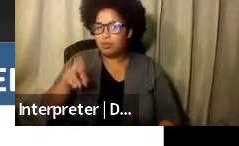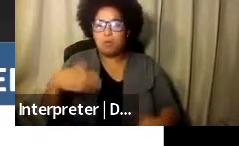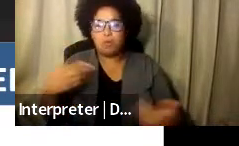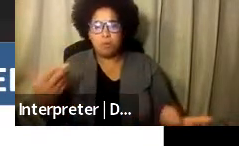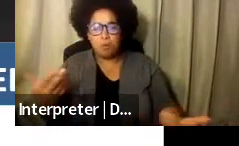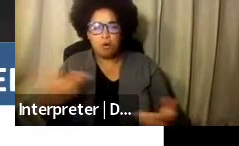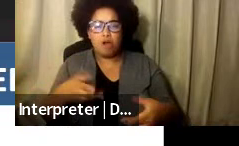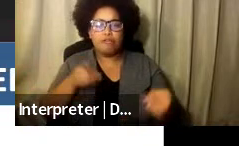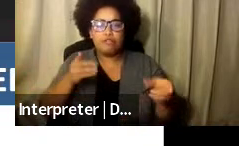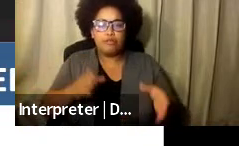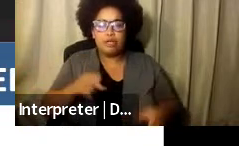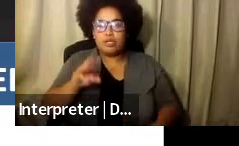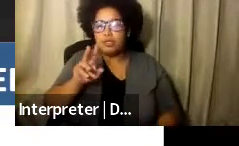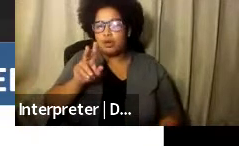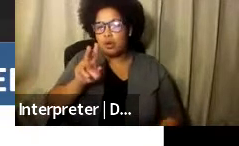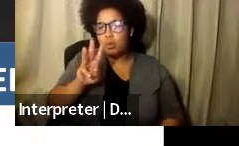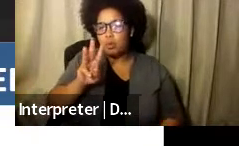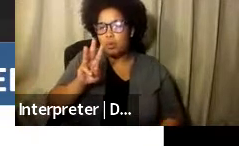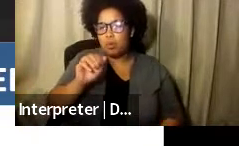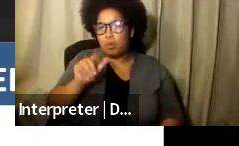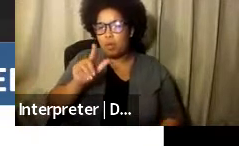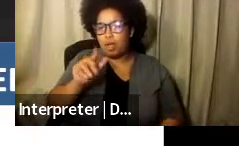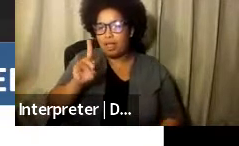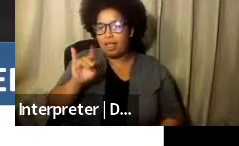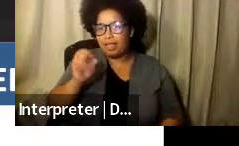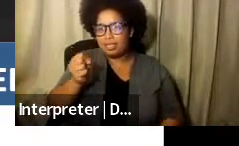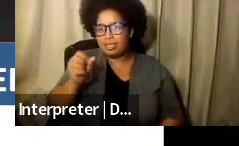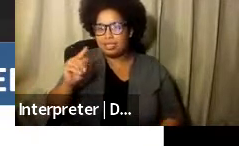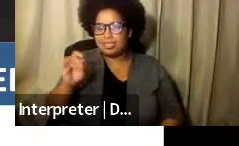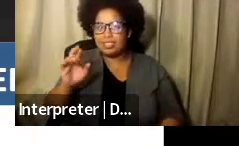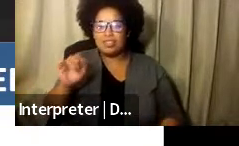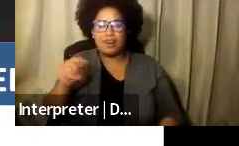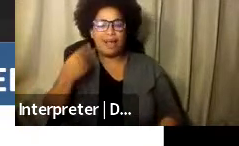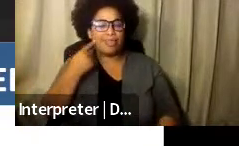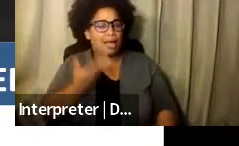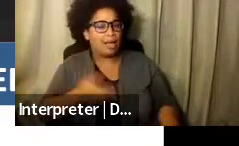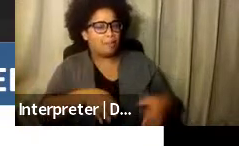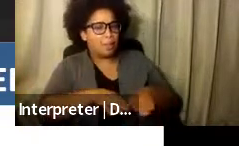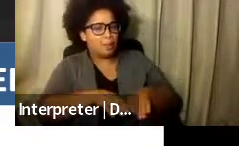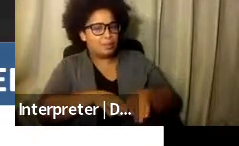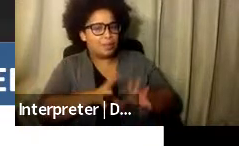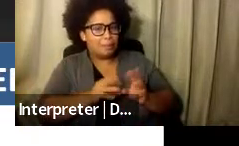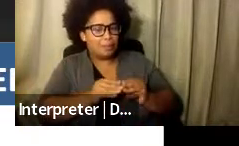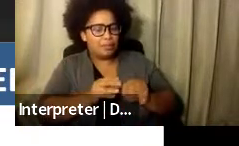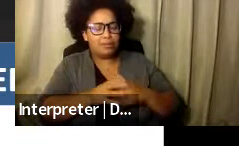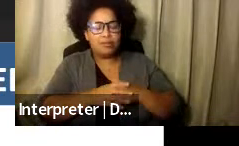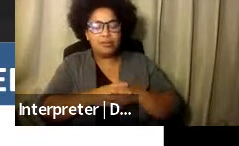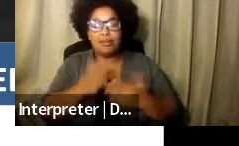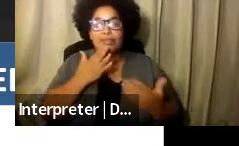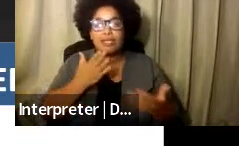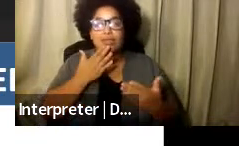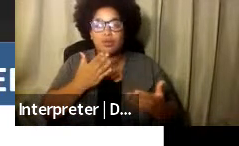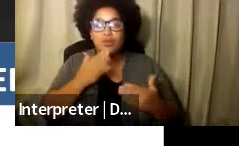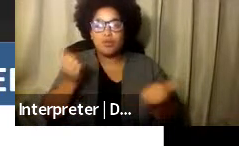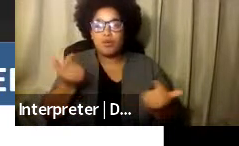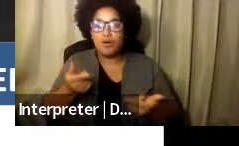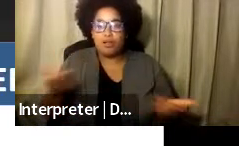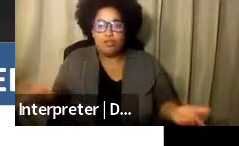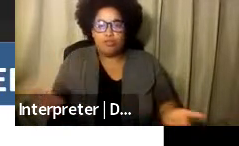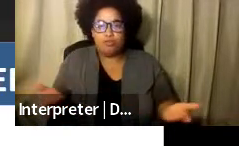Watkins-Tart. Yes, I think I'm doing the closing. Okay. So thank you,